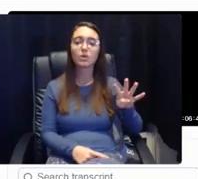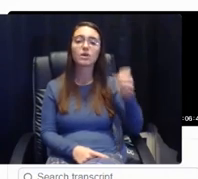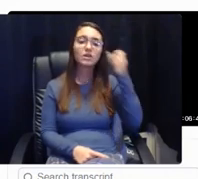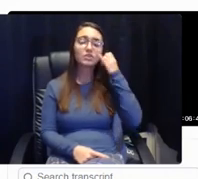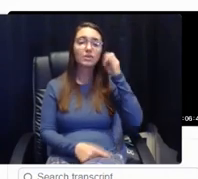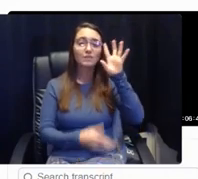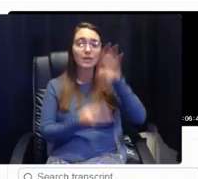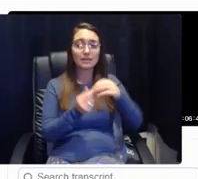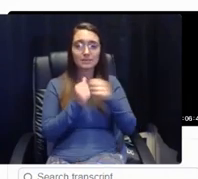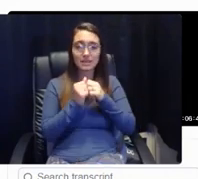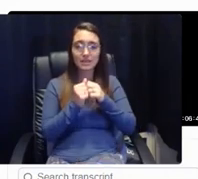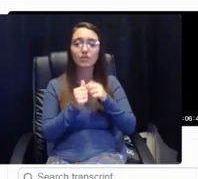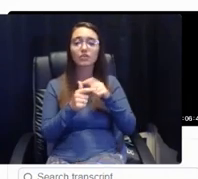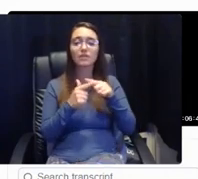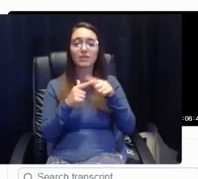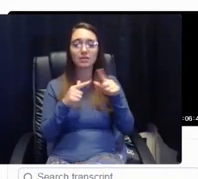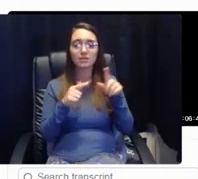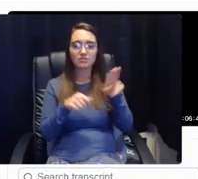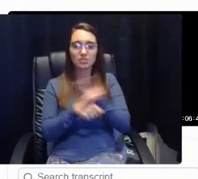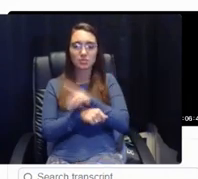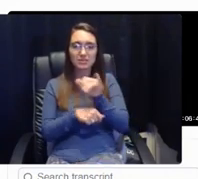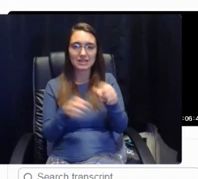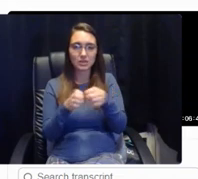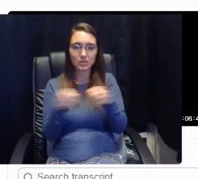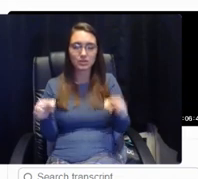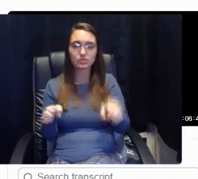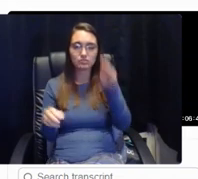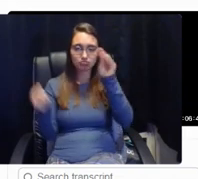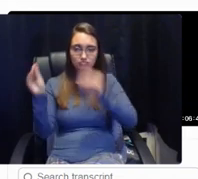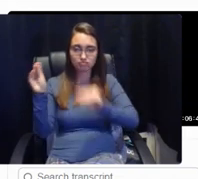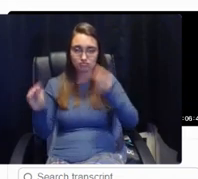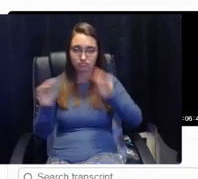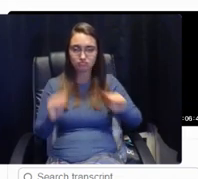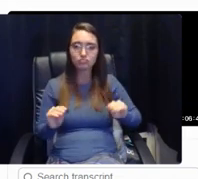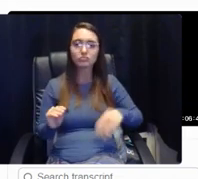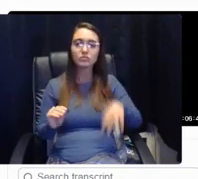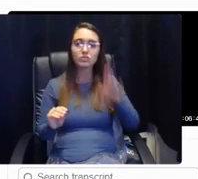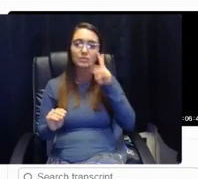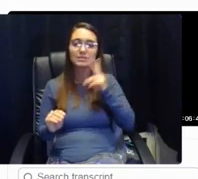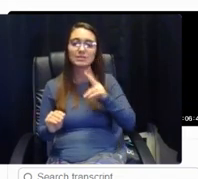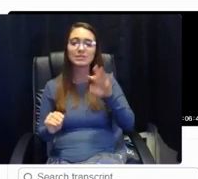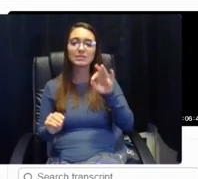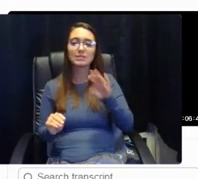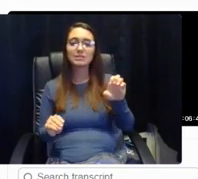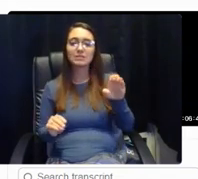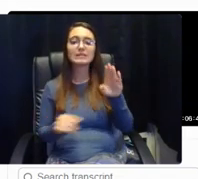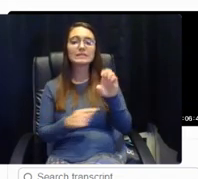those relationships here, you'll find out the cerium 4 and